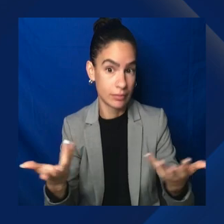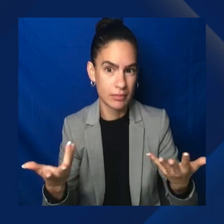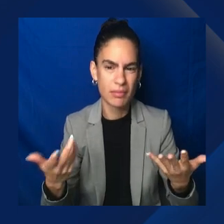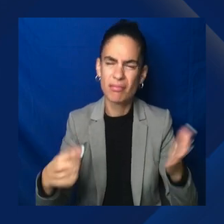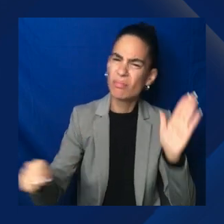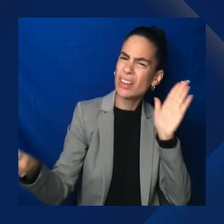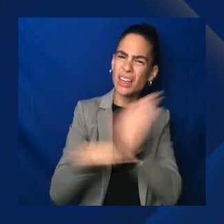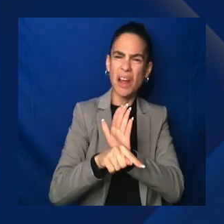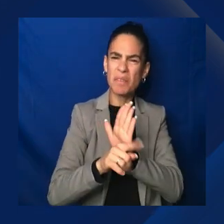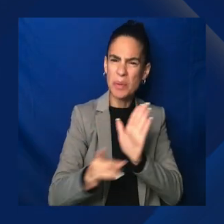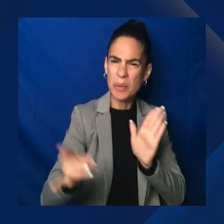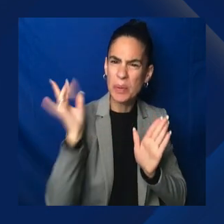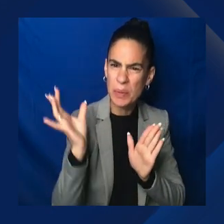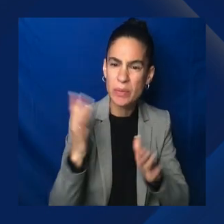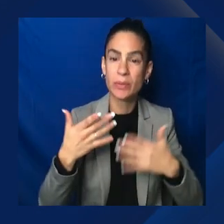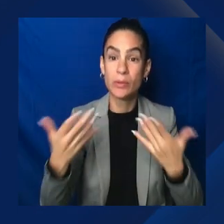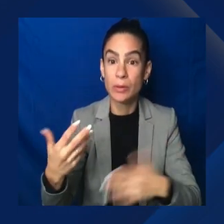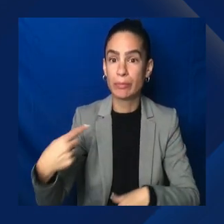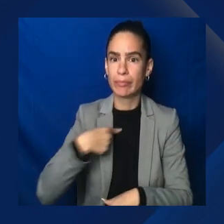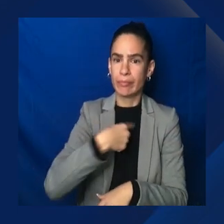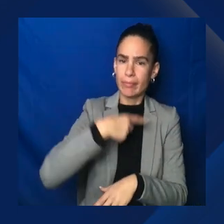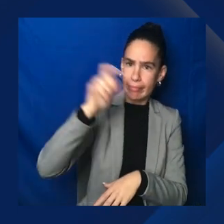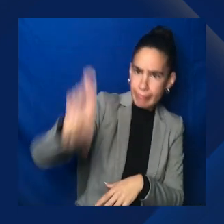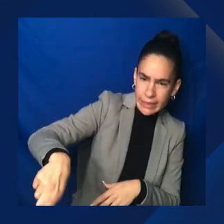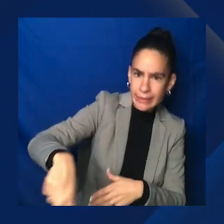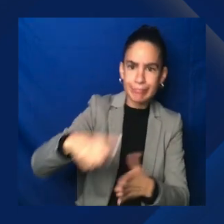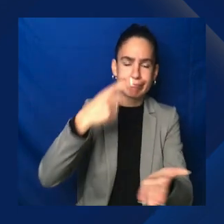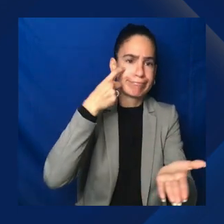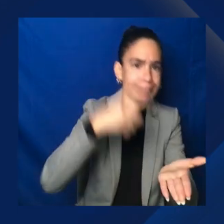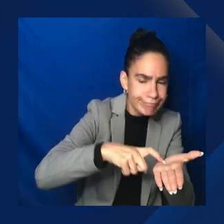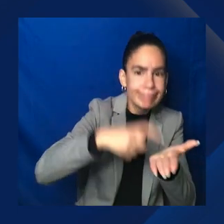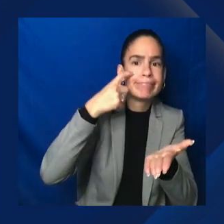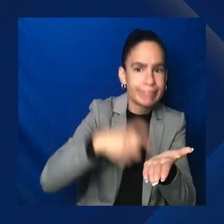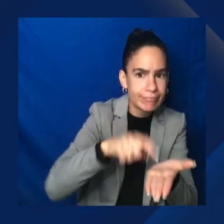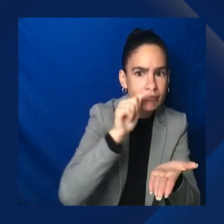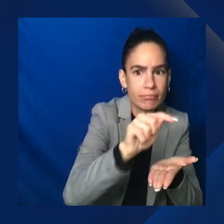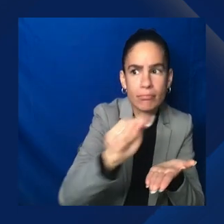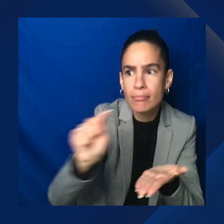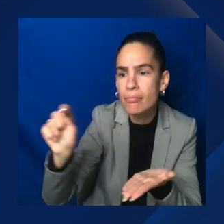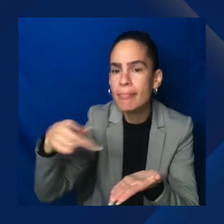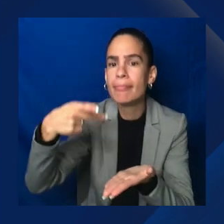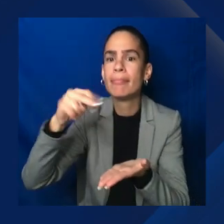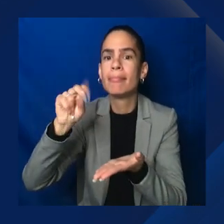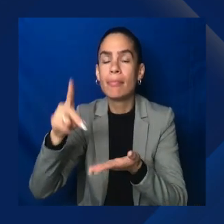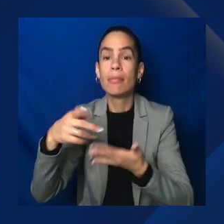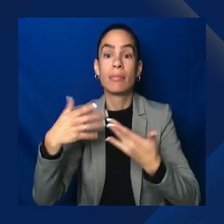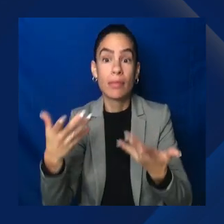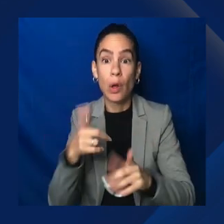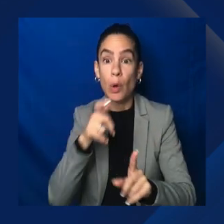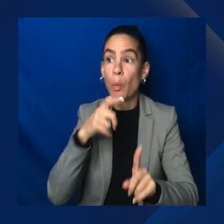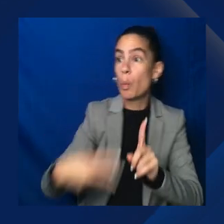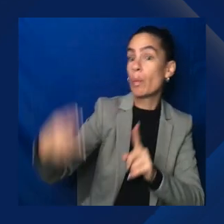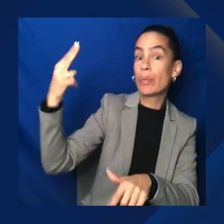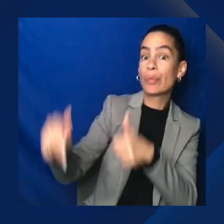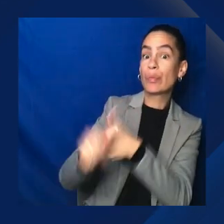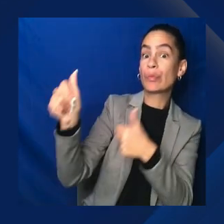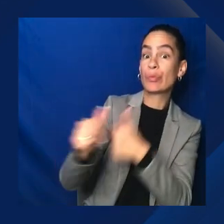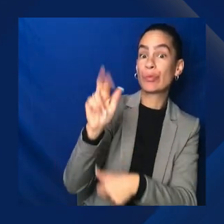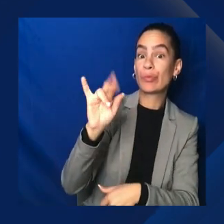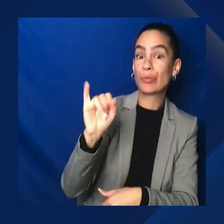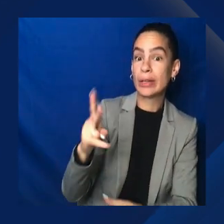at risk. And obviously those that are at the highest risk may need medical care and